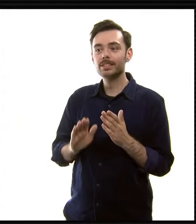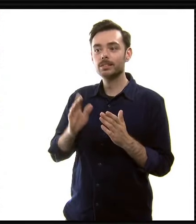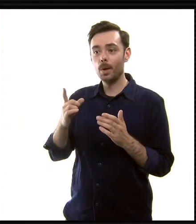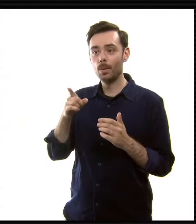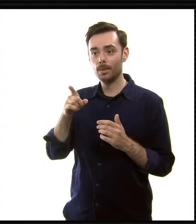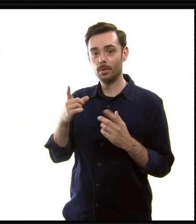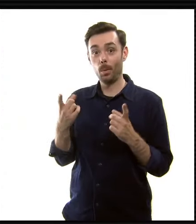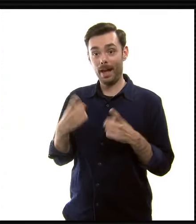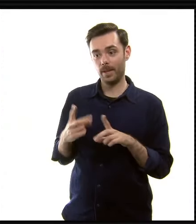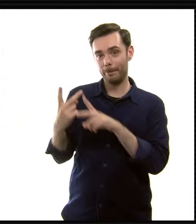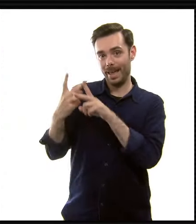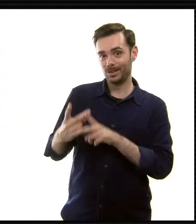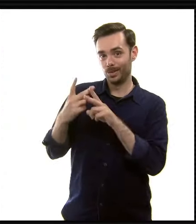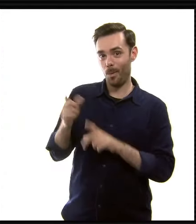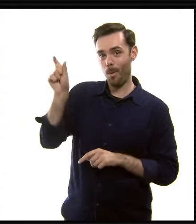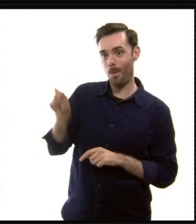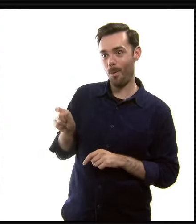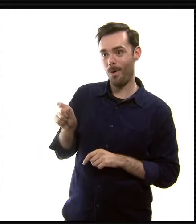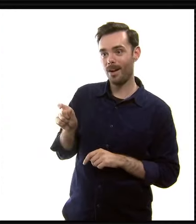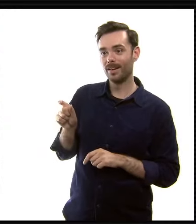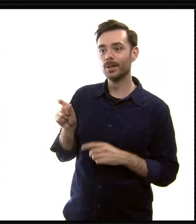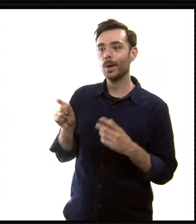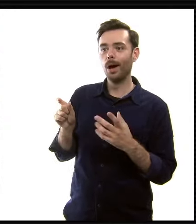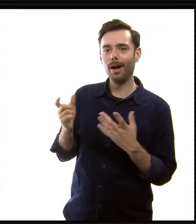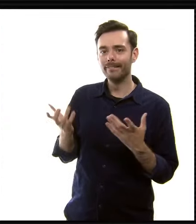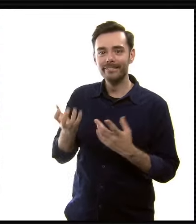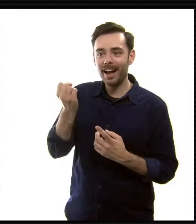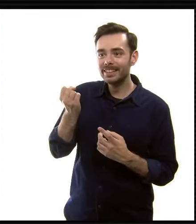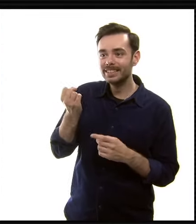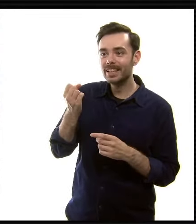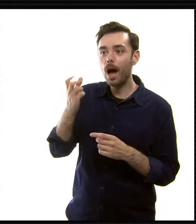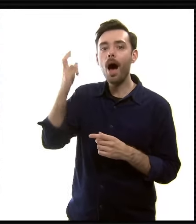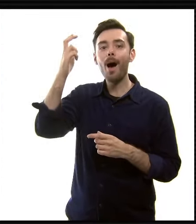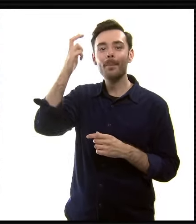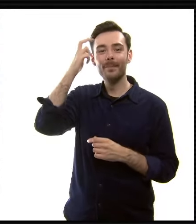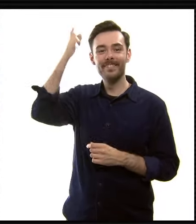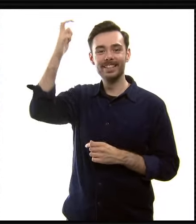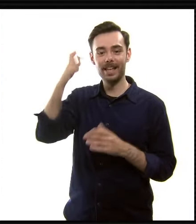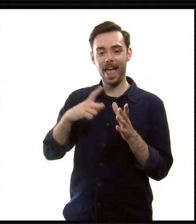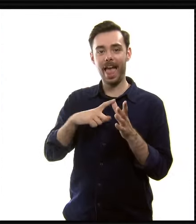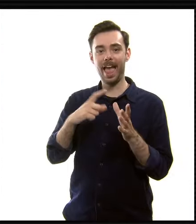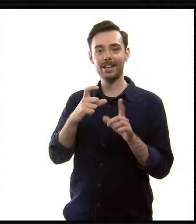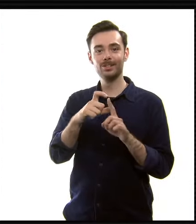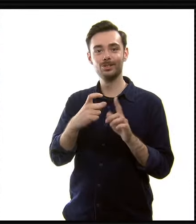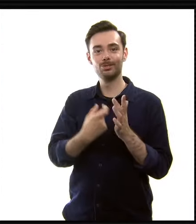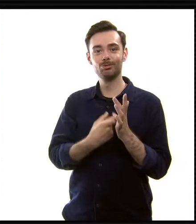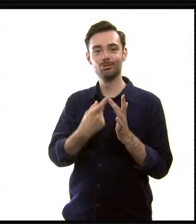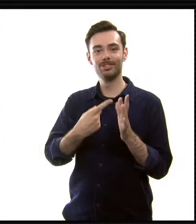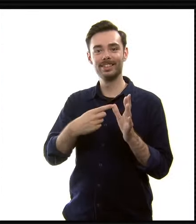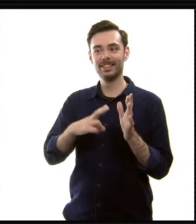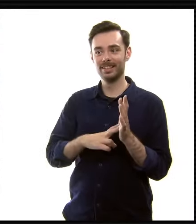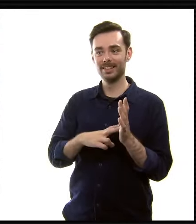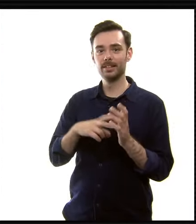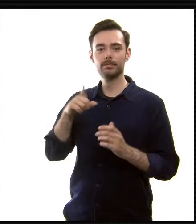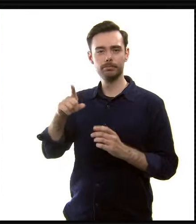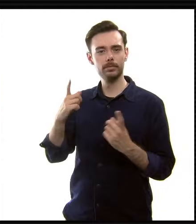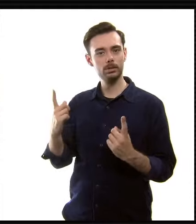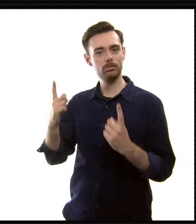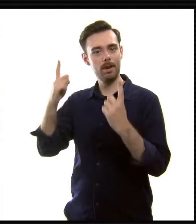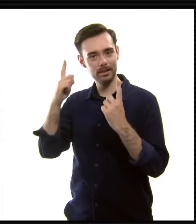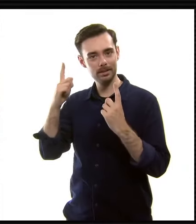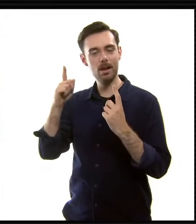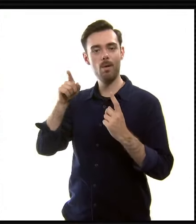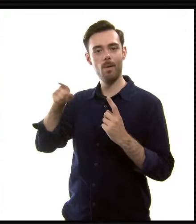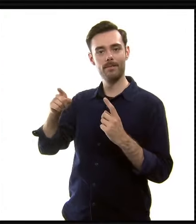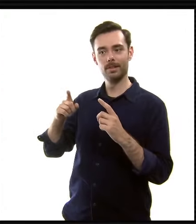Adrian. Oh, is it him? Oh, yeah, there he is. Yeah, so we have Professor Adrian, so he's like the director of the He's school. already yelling at